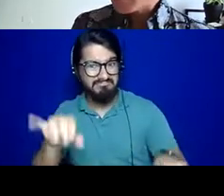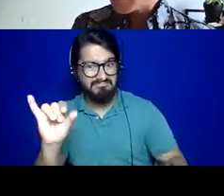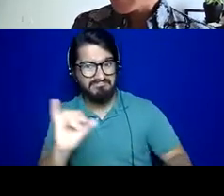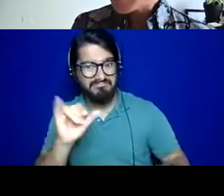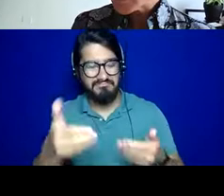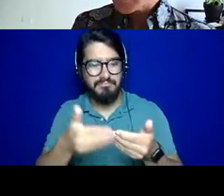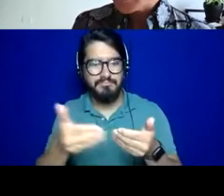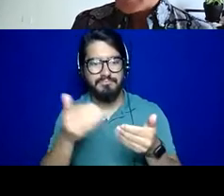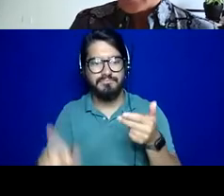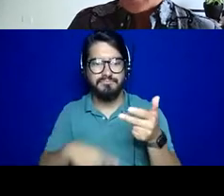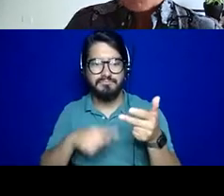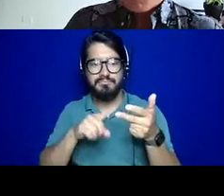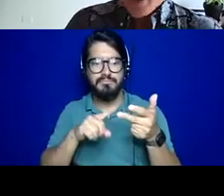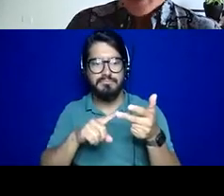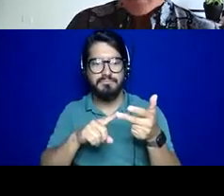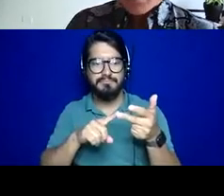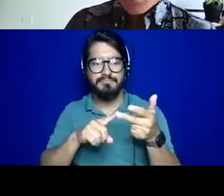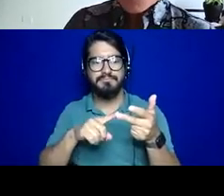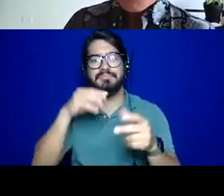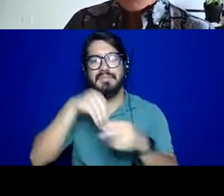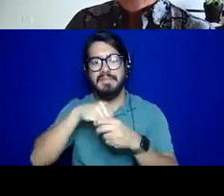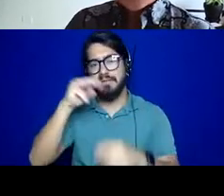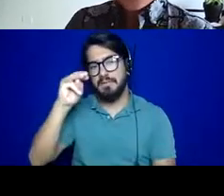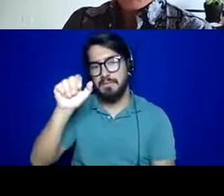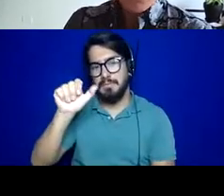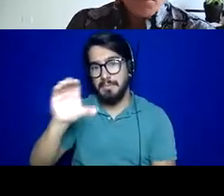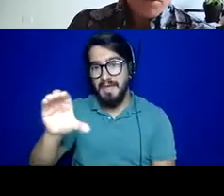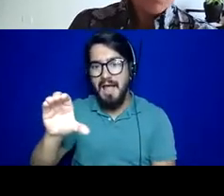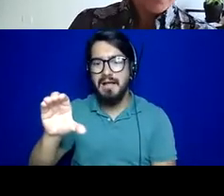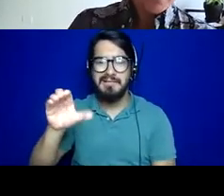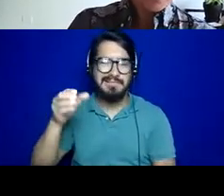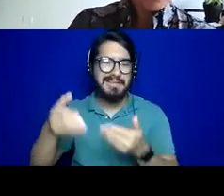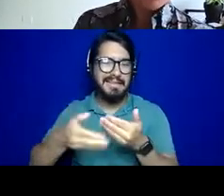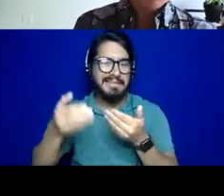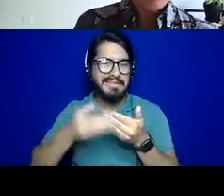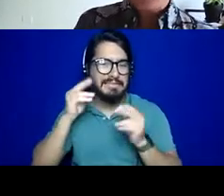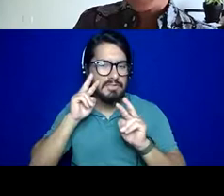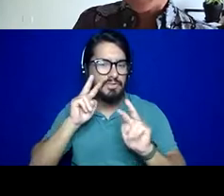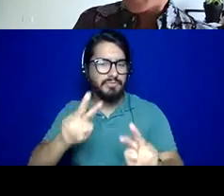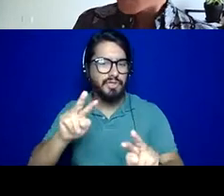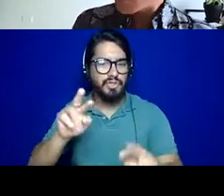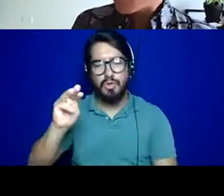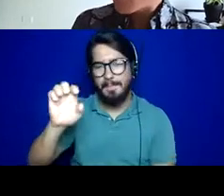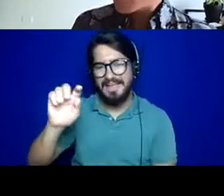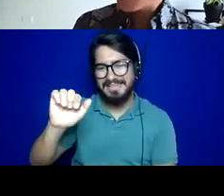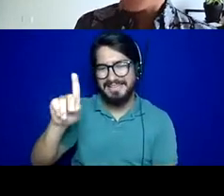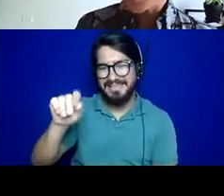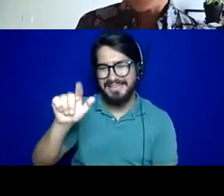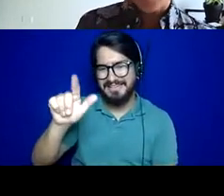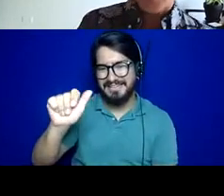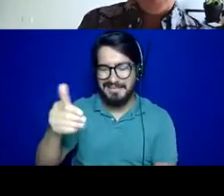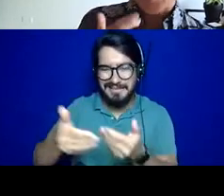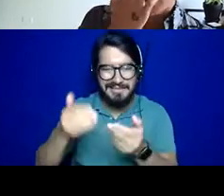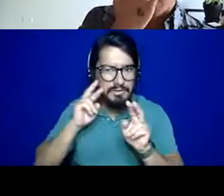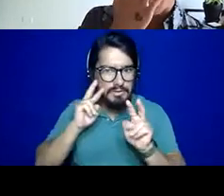edit it. In Mac, it's easy to view metadata. That's what we were just looking at. And